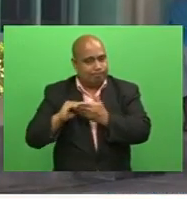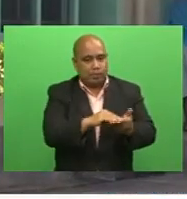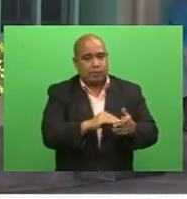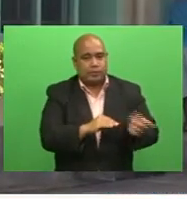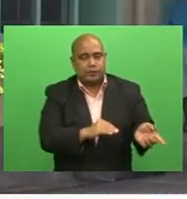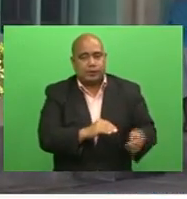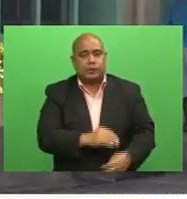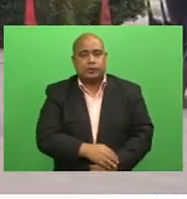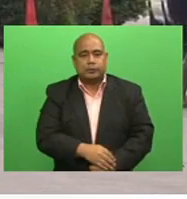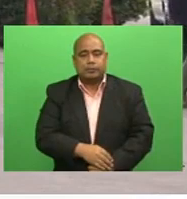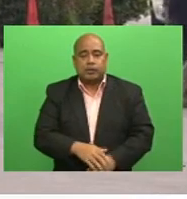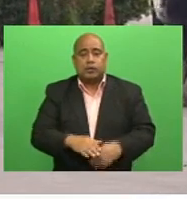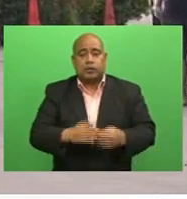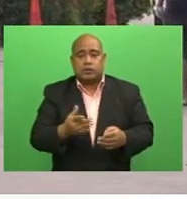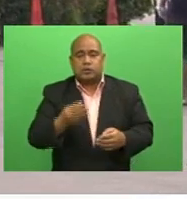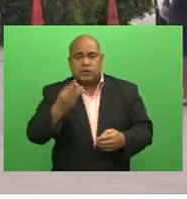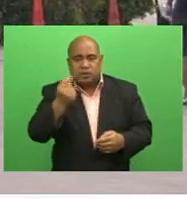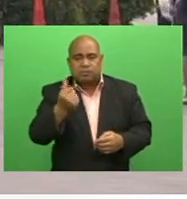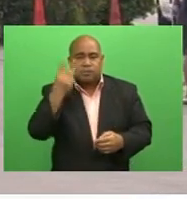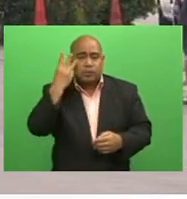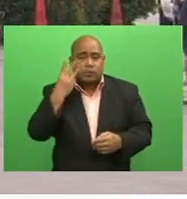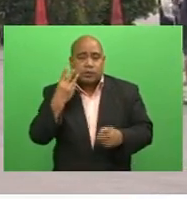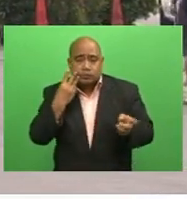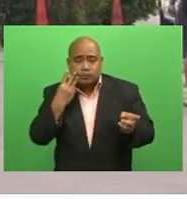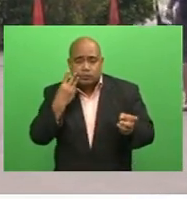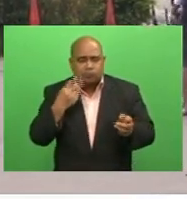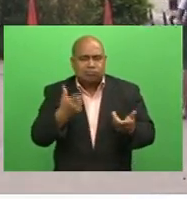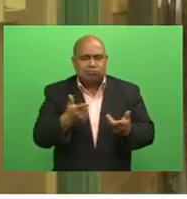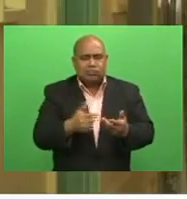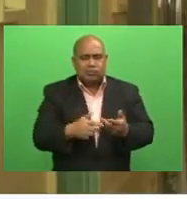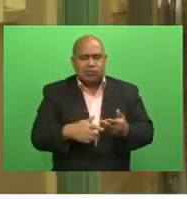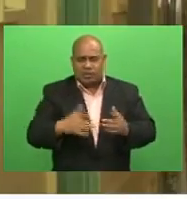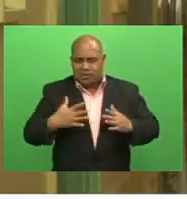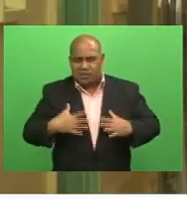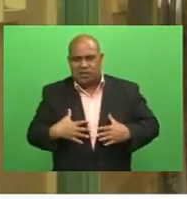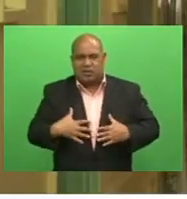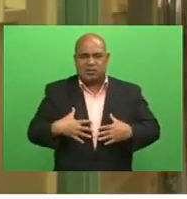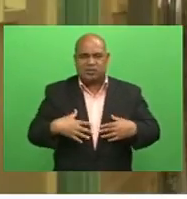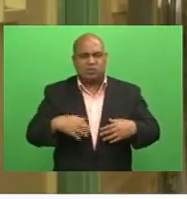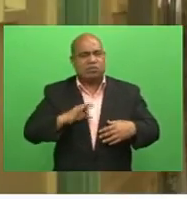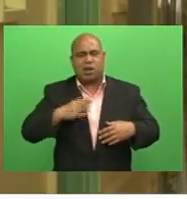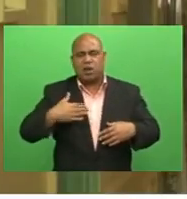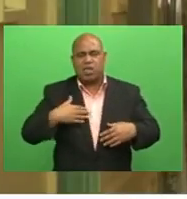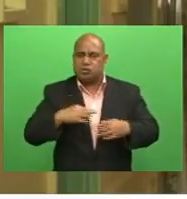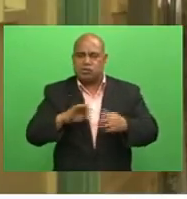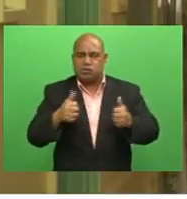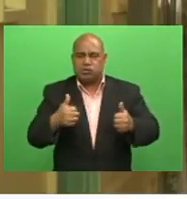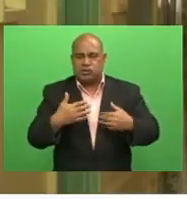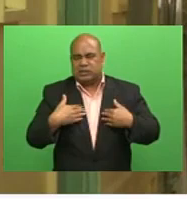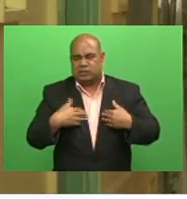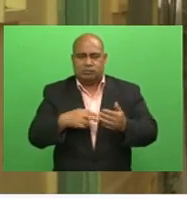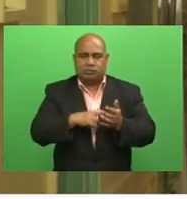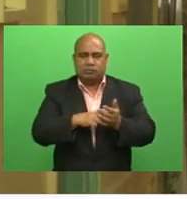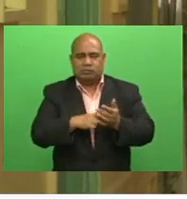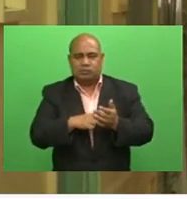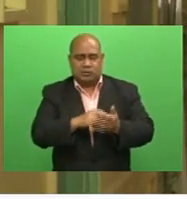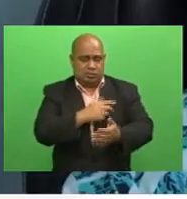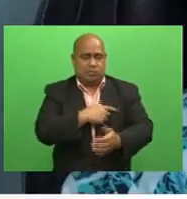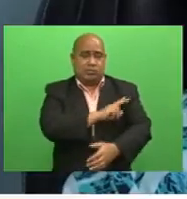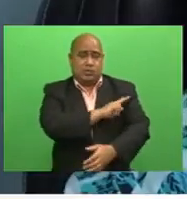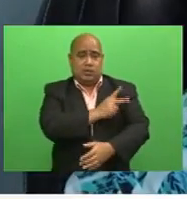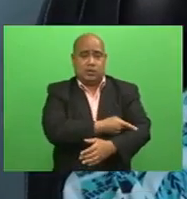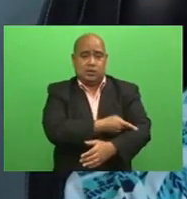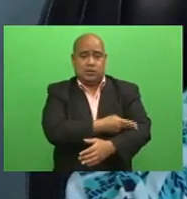the women lack sufficient nutrients to keep them healthy from the early stages of pregnancy until the last trimester.